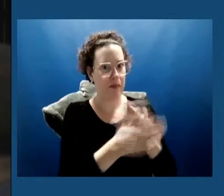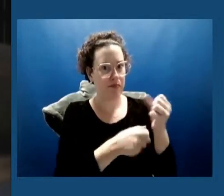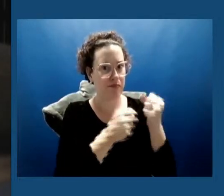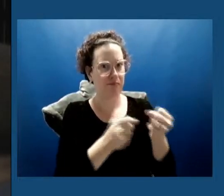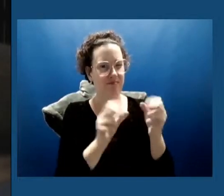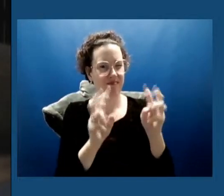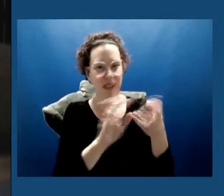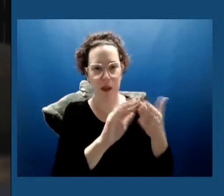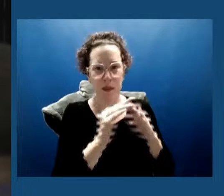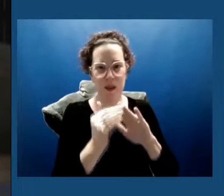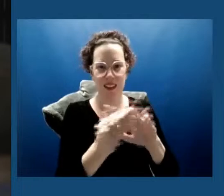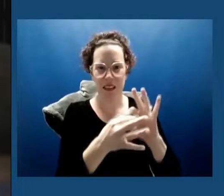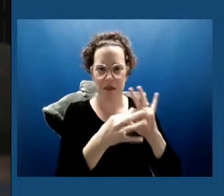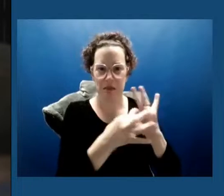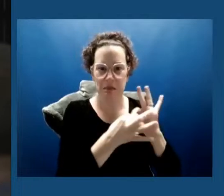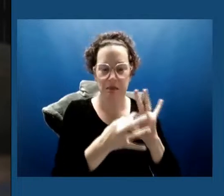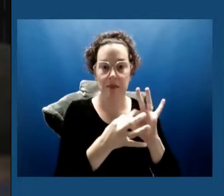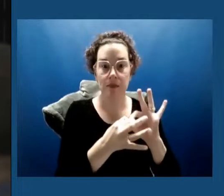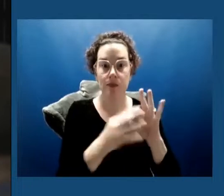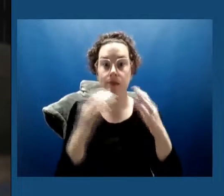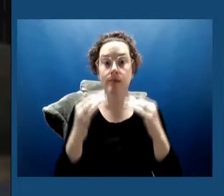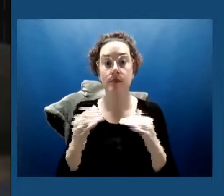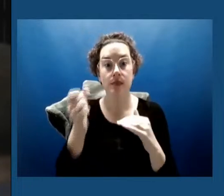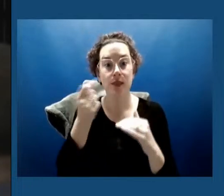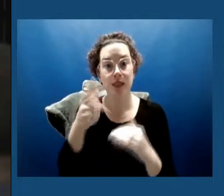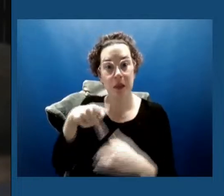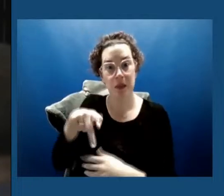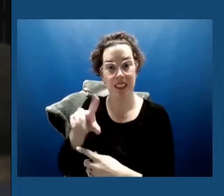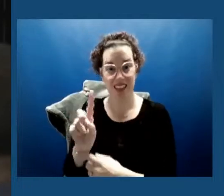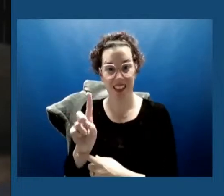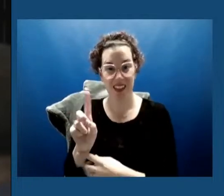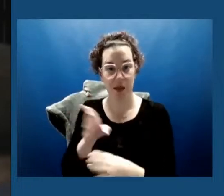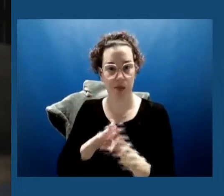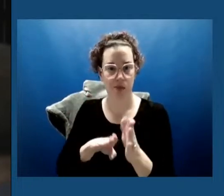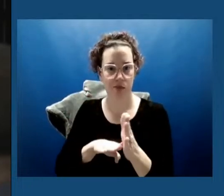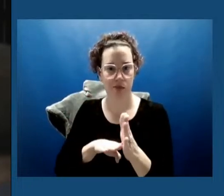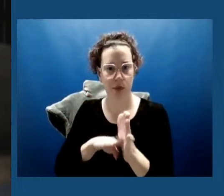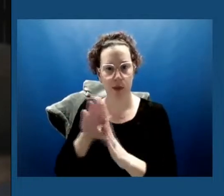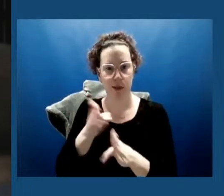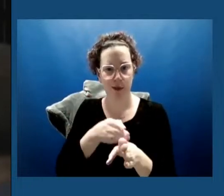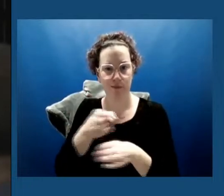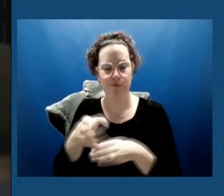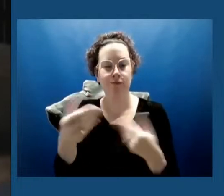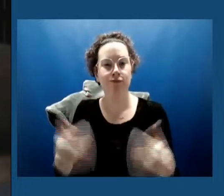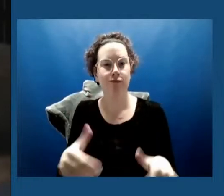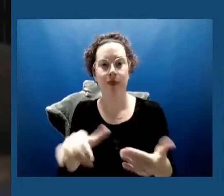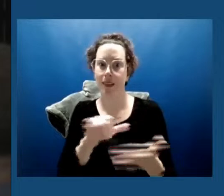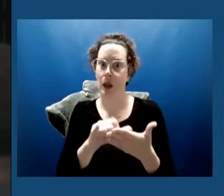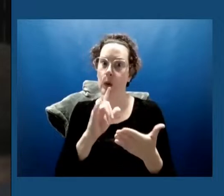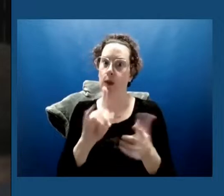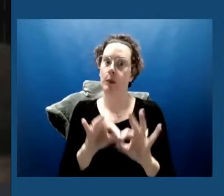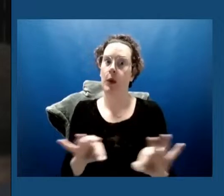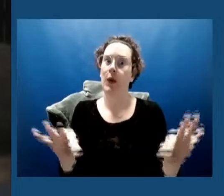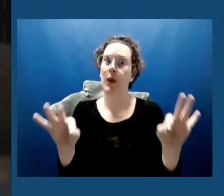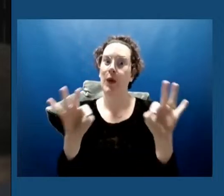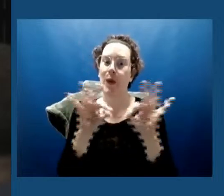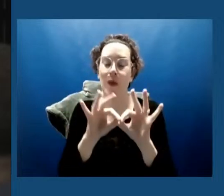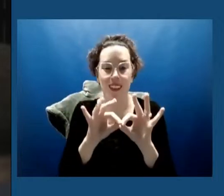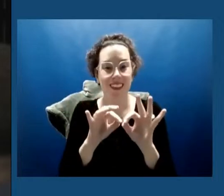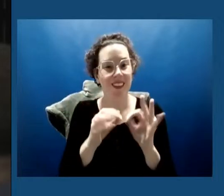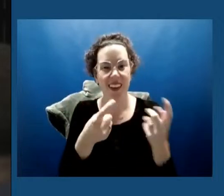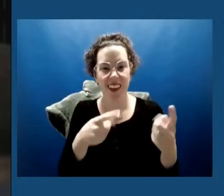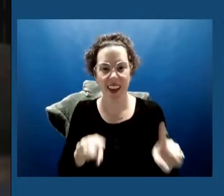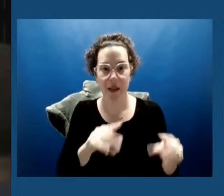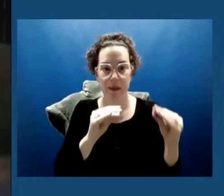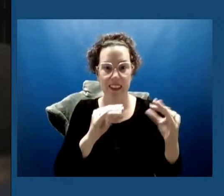then the second was the PD that we did this summer, which is really important too. So all of a sudden the teachers